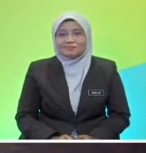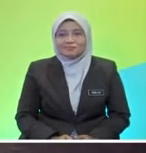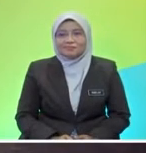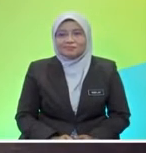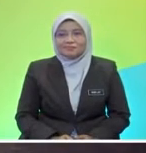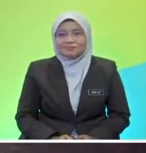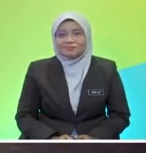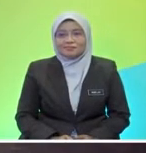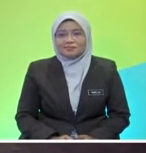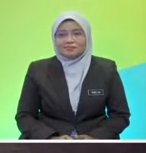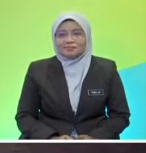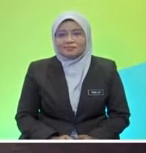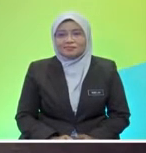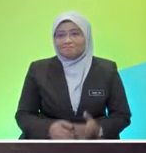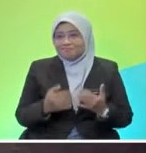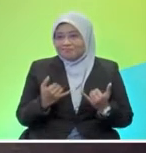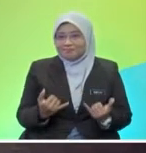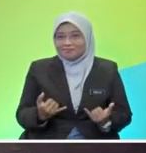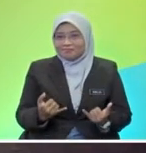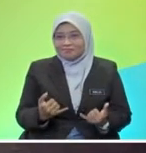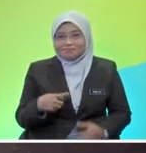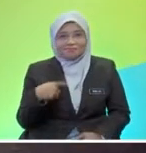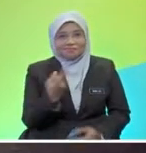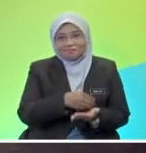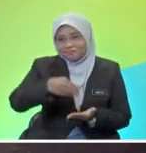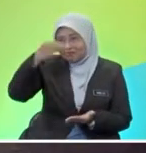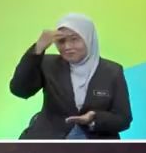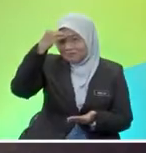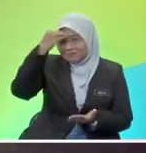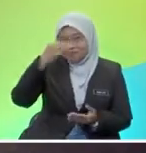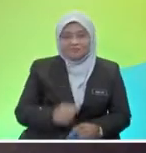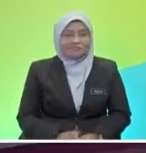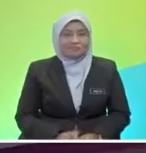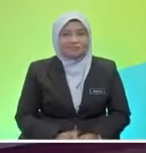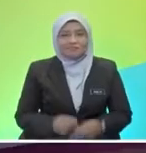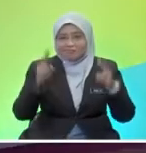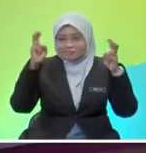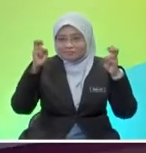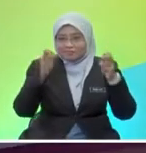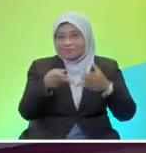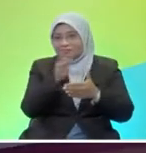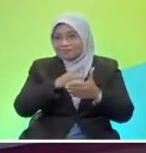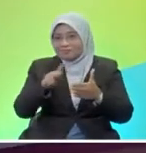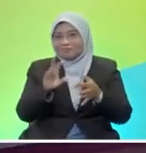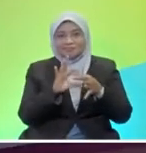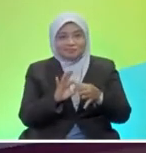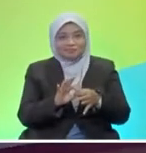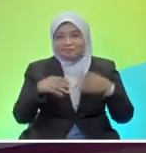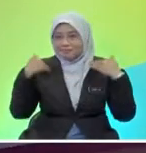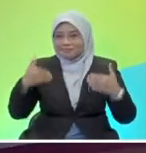about, teacher. Okay, today we are going to learn about parts of the body. And then we are going to do